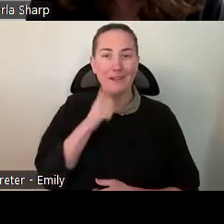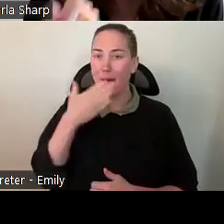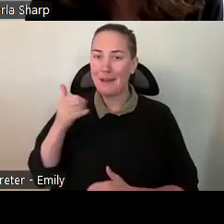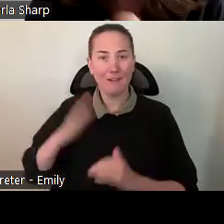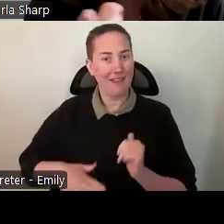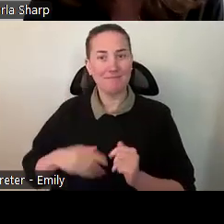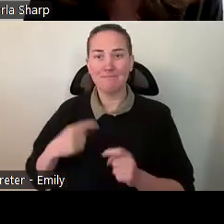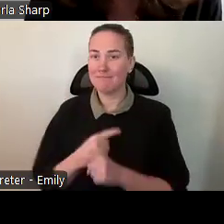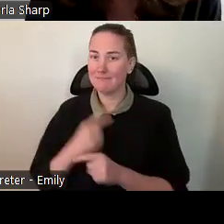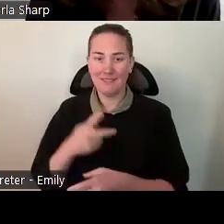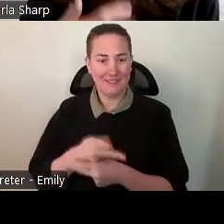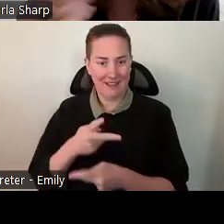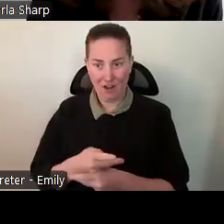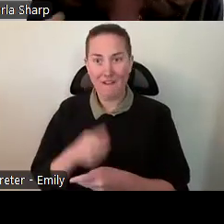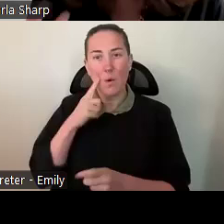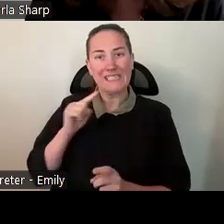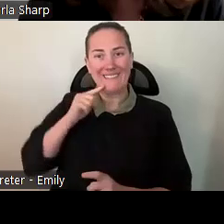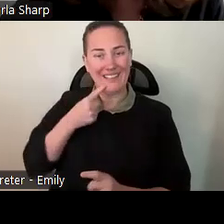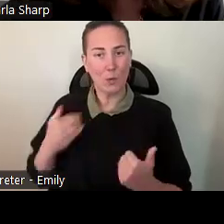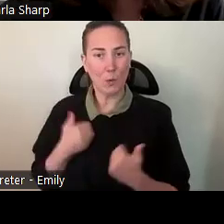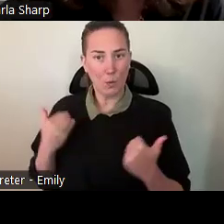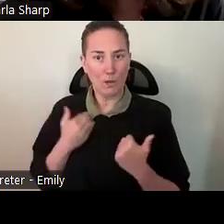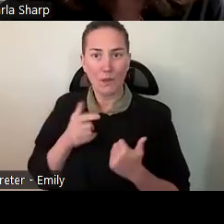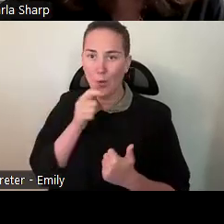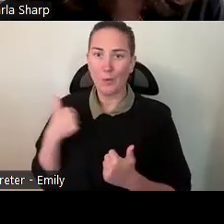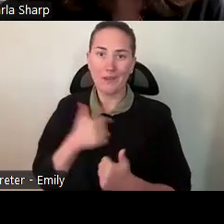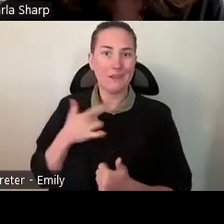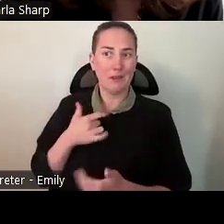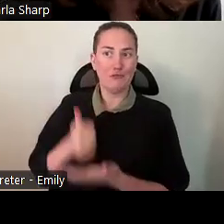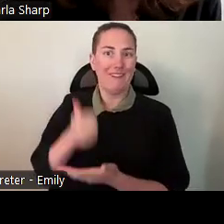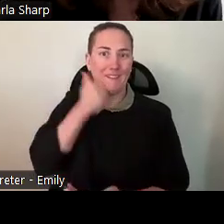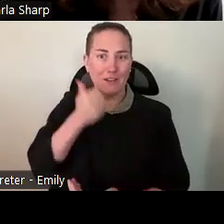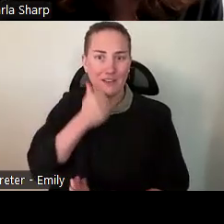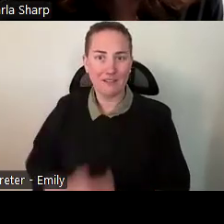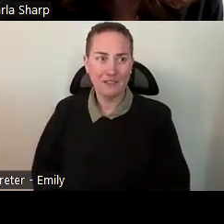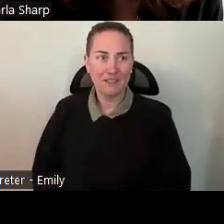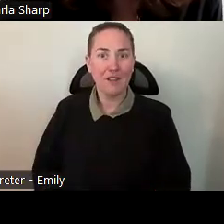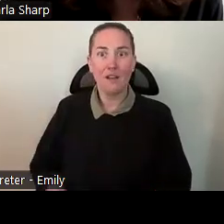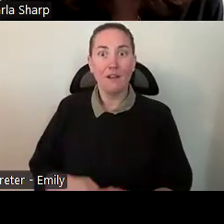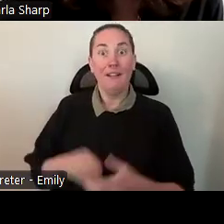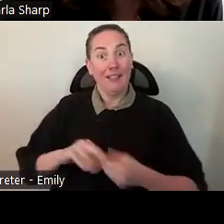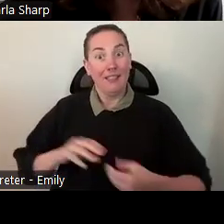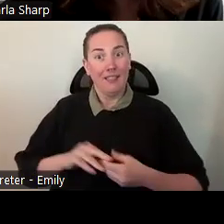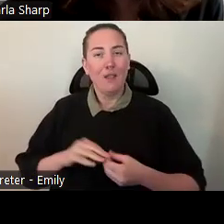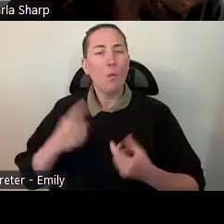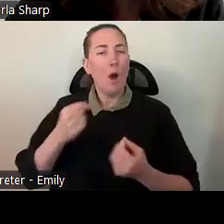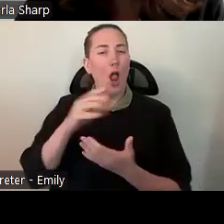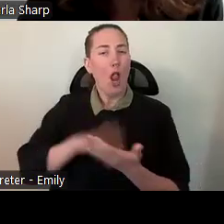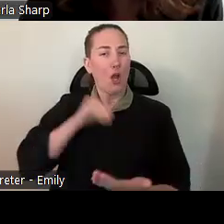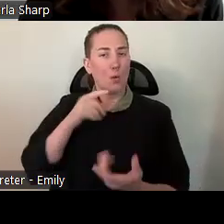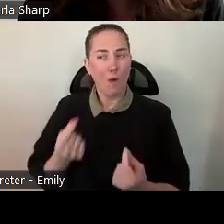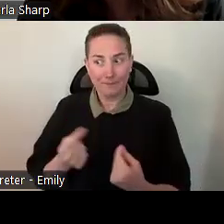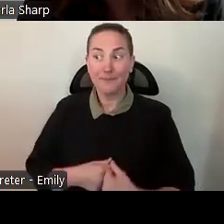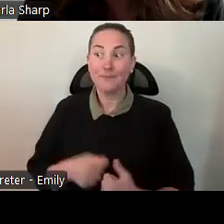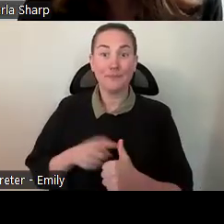among referred more severe youth, the youth that we actually treat in our clinics. So what are the lessons that we learned from this? Number one, that